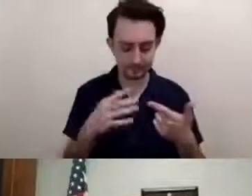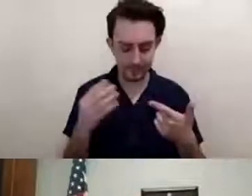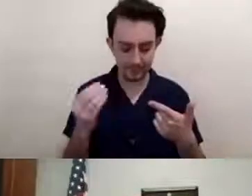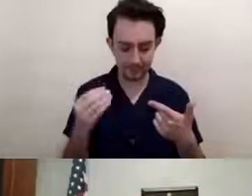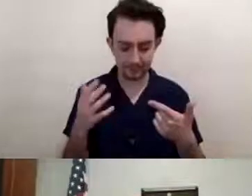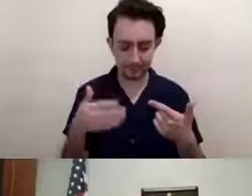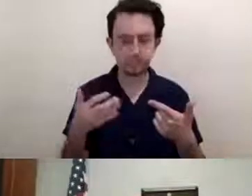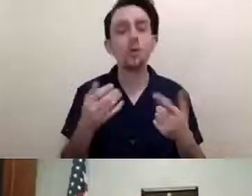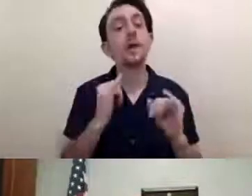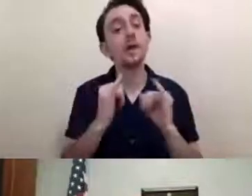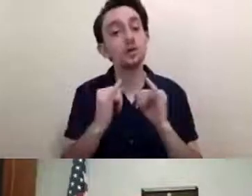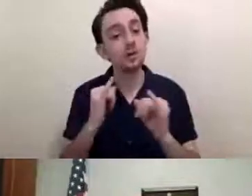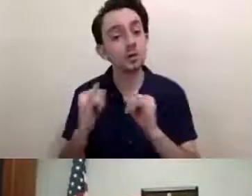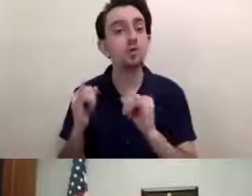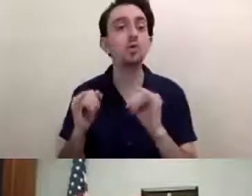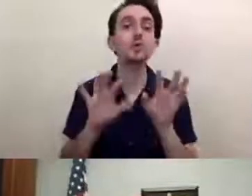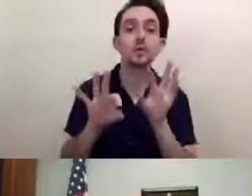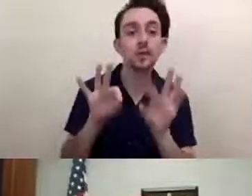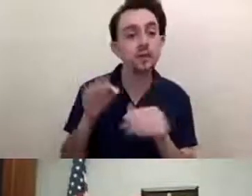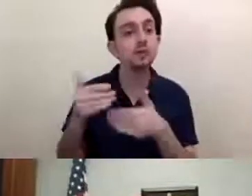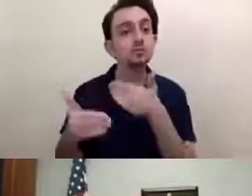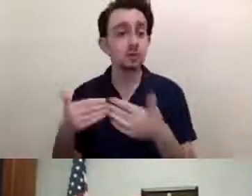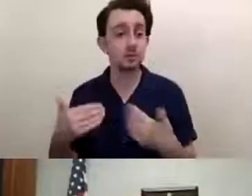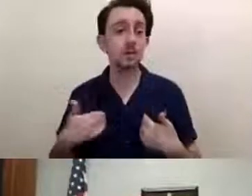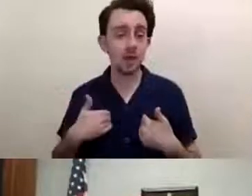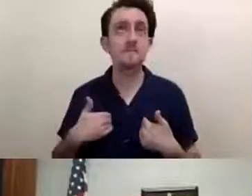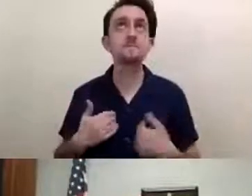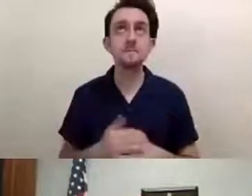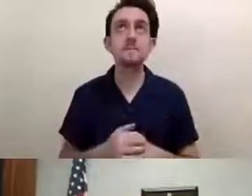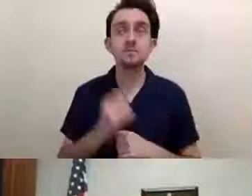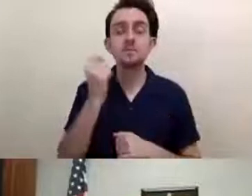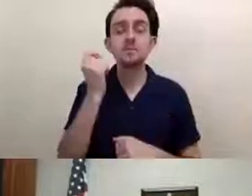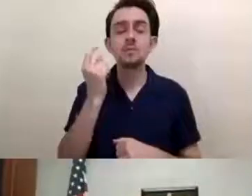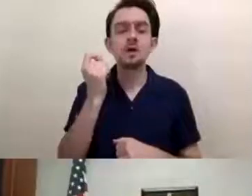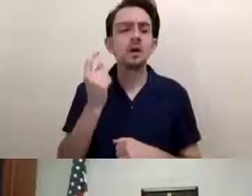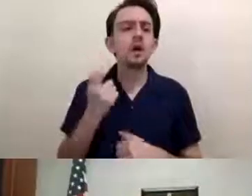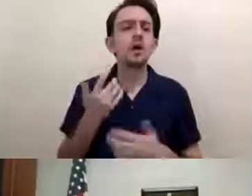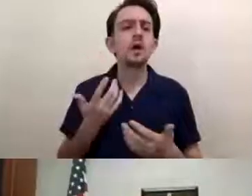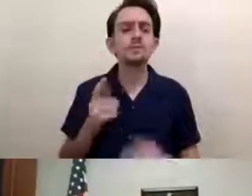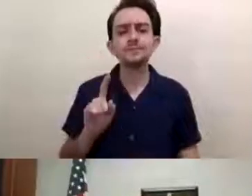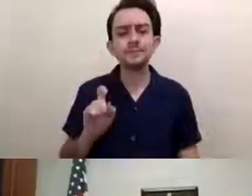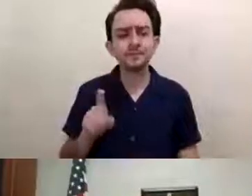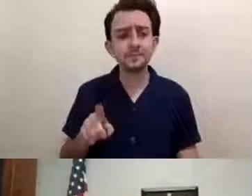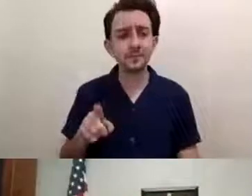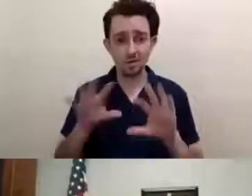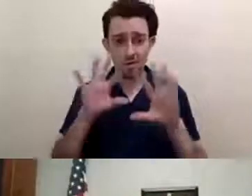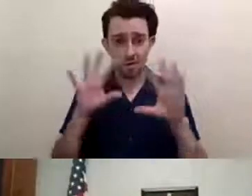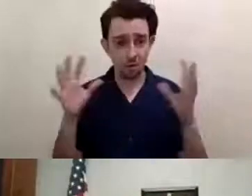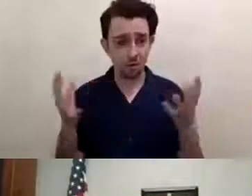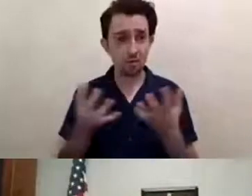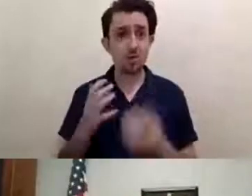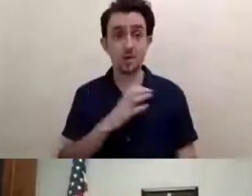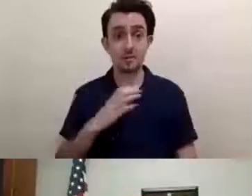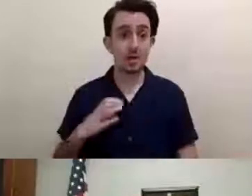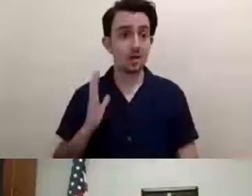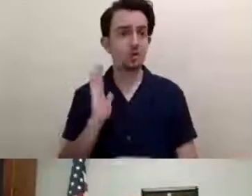there's interviews, selection, and all of that. Will the committee as a whole be involved in that? So